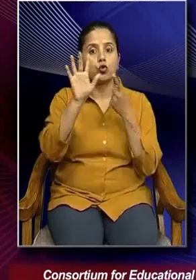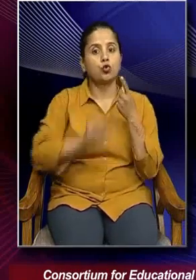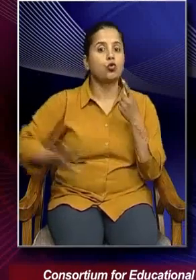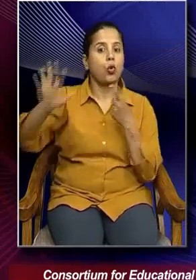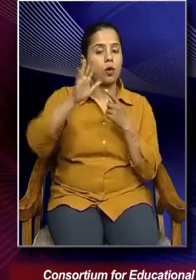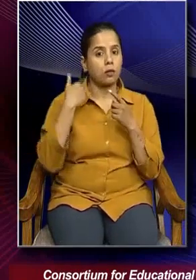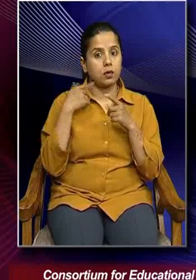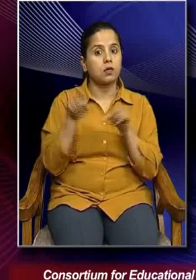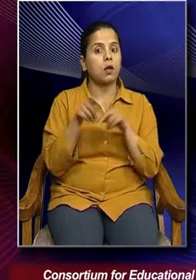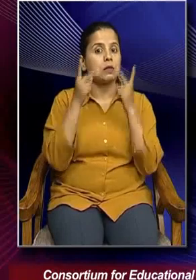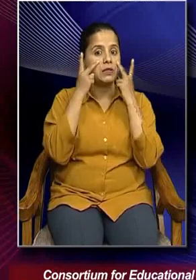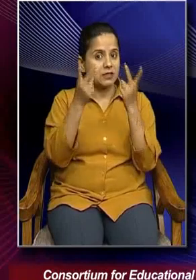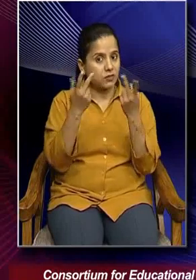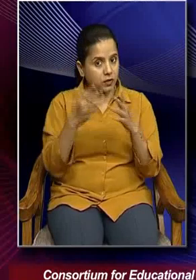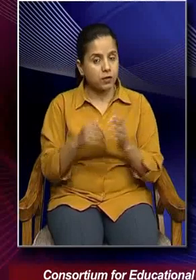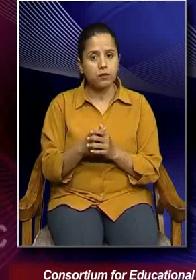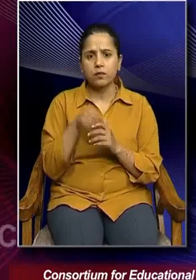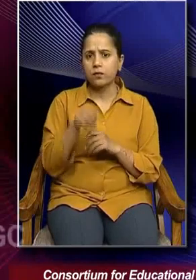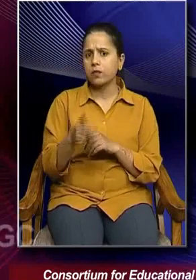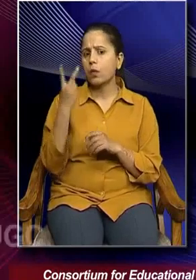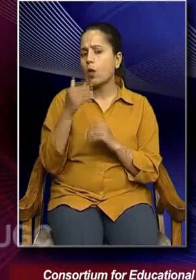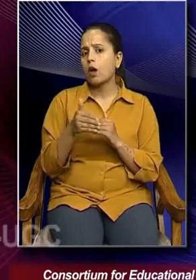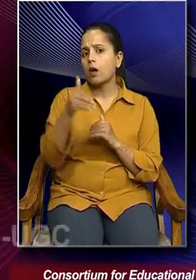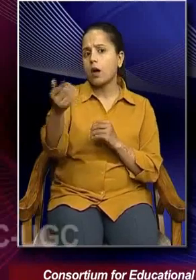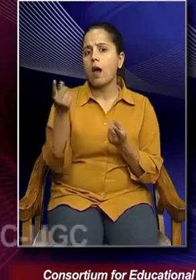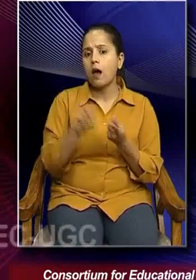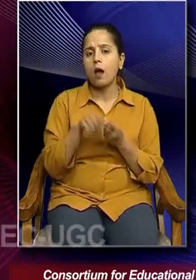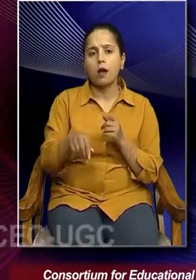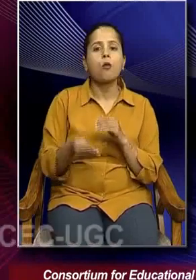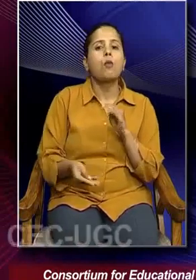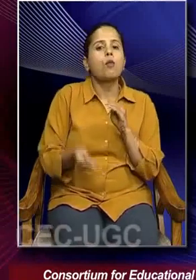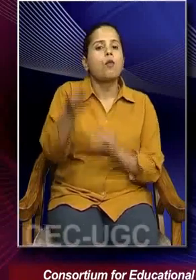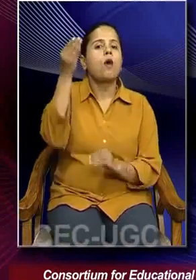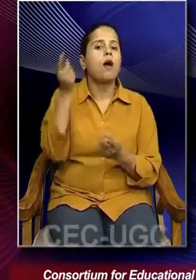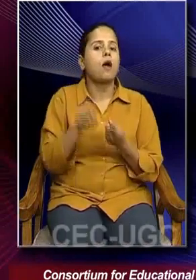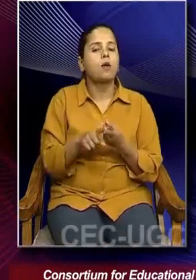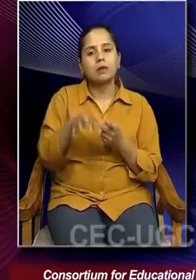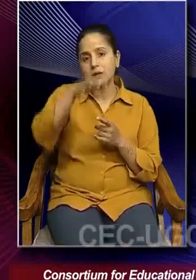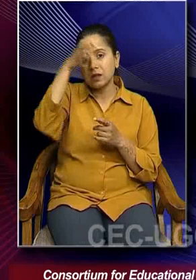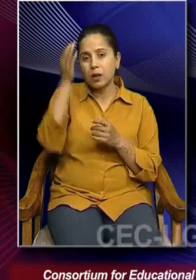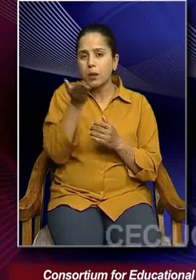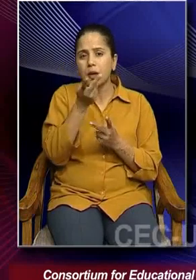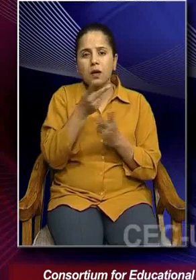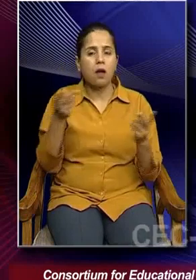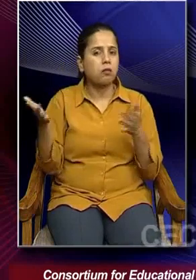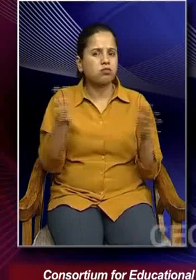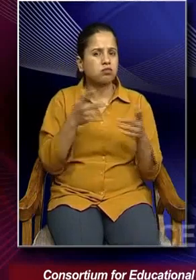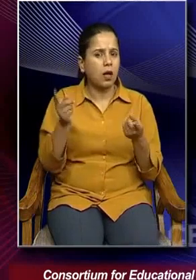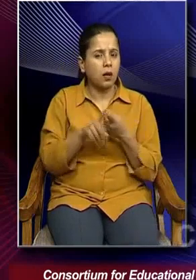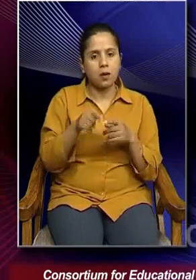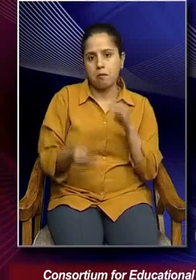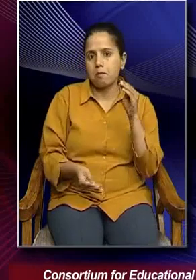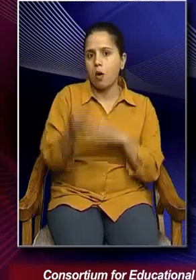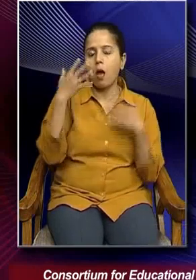we have also observed that to what extent increasing episodes of heat waves have brought about tremendous